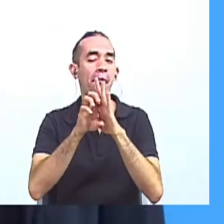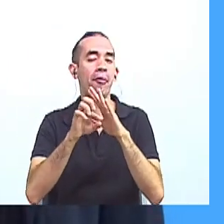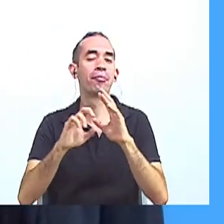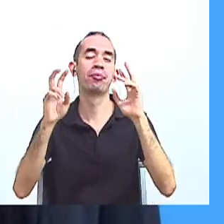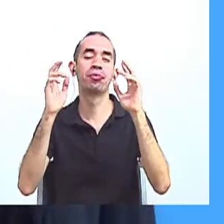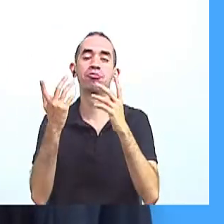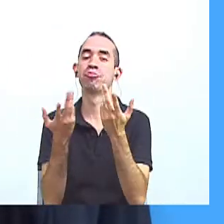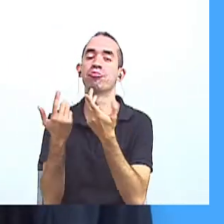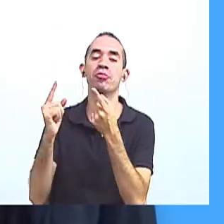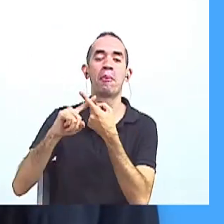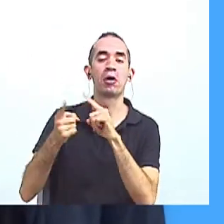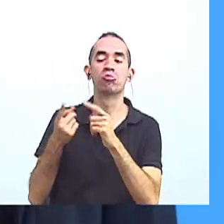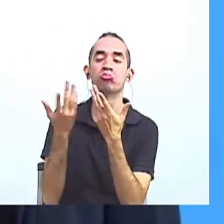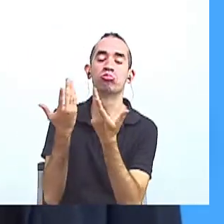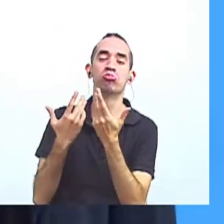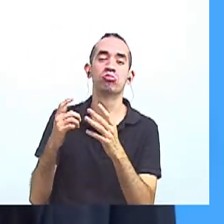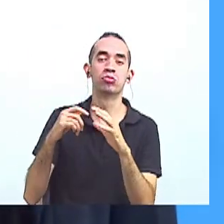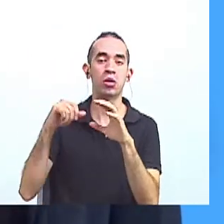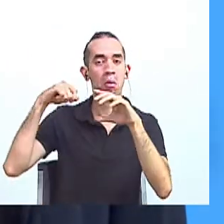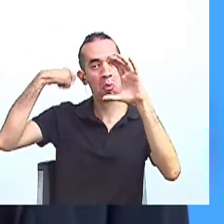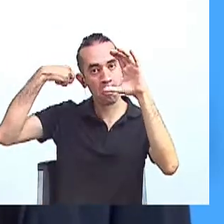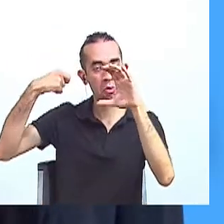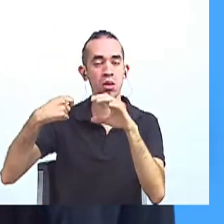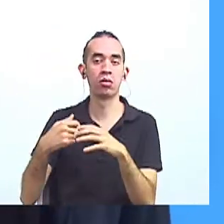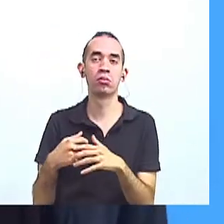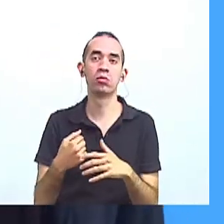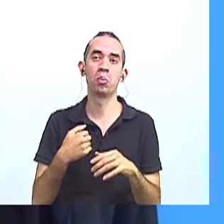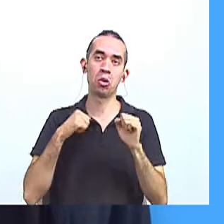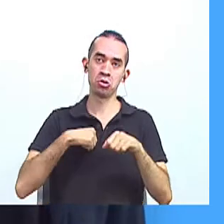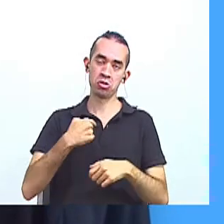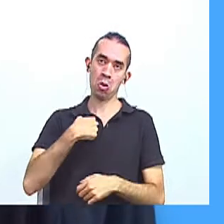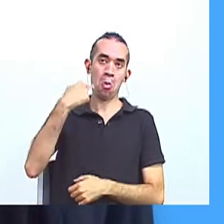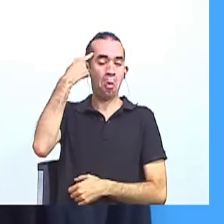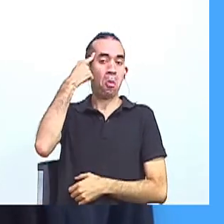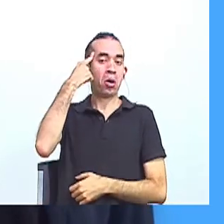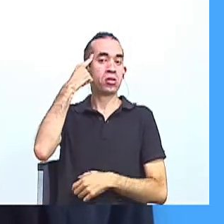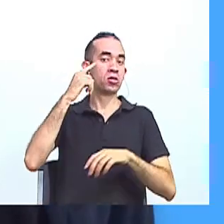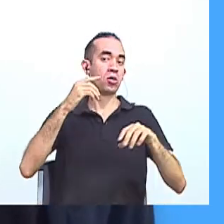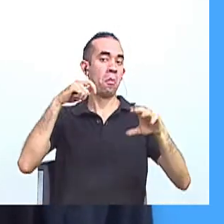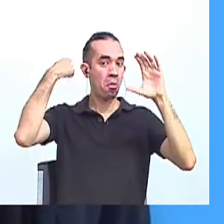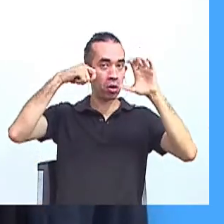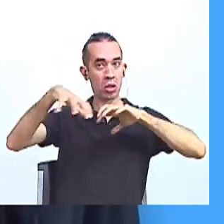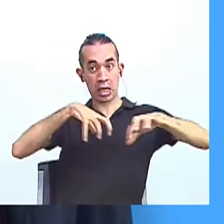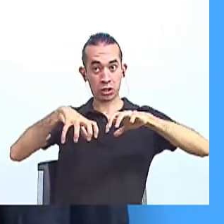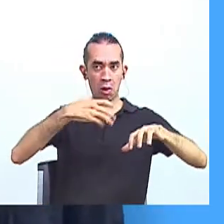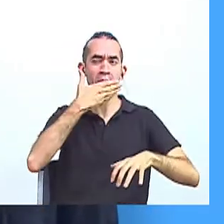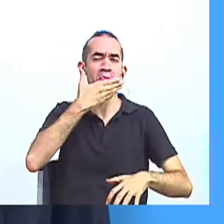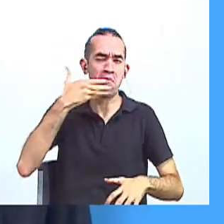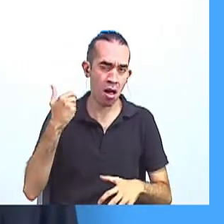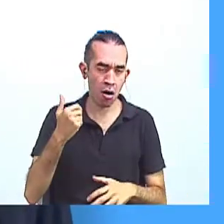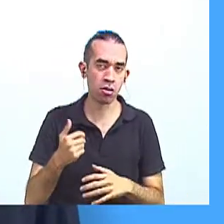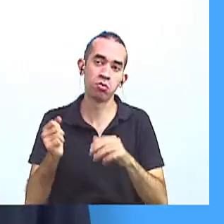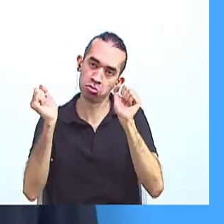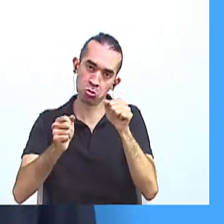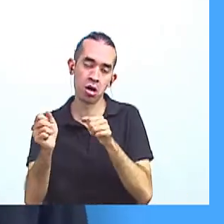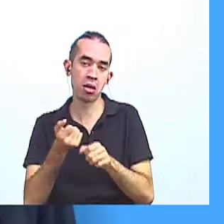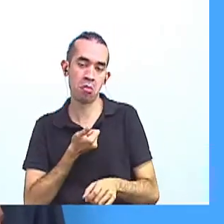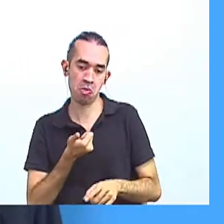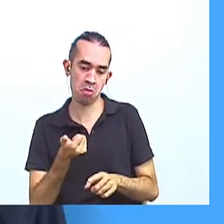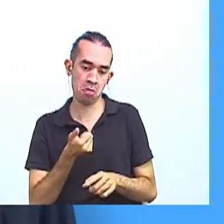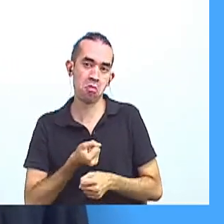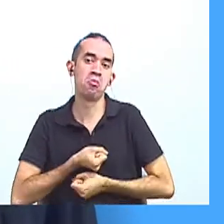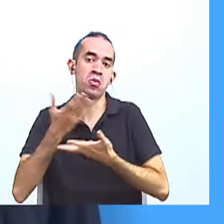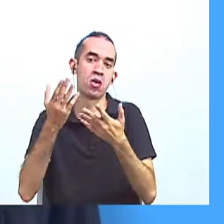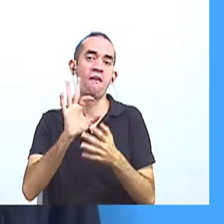to your friend about movies, you might say, I think action movies are the best. You can also express yourself with the